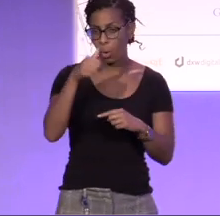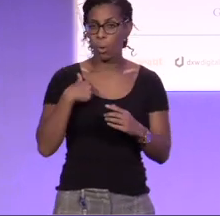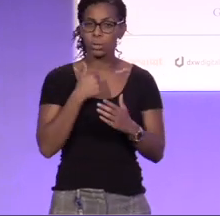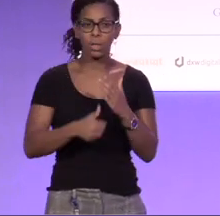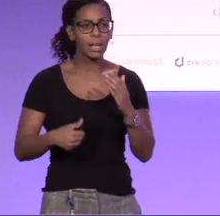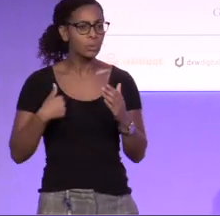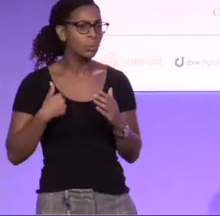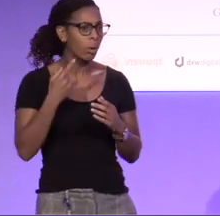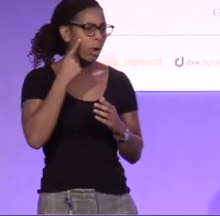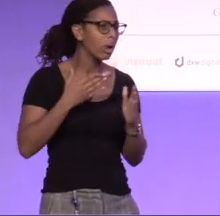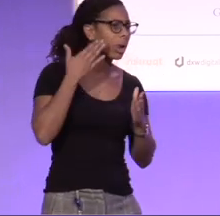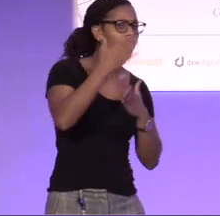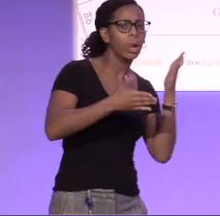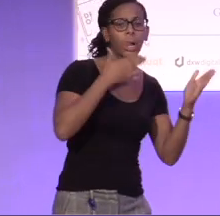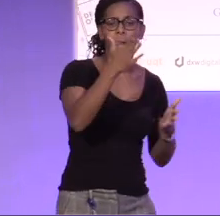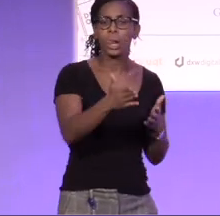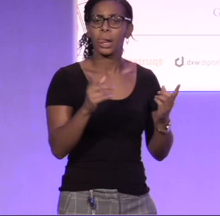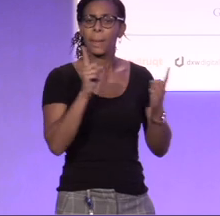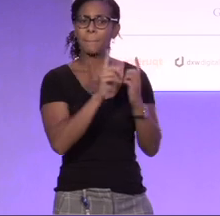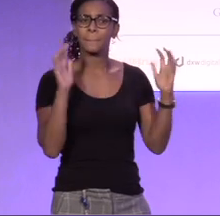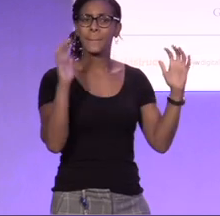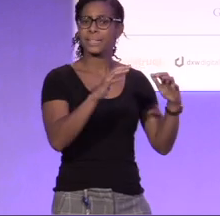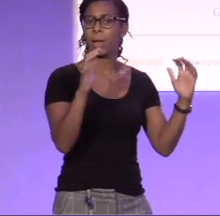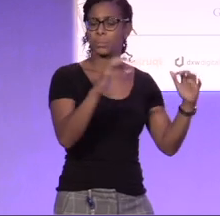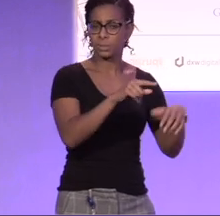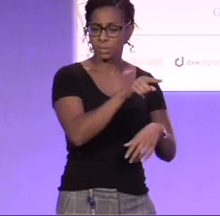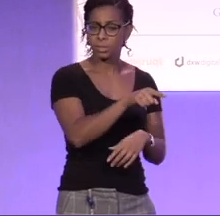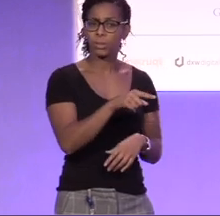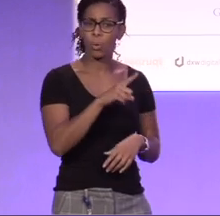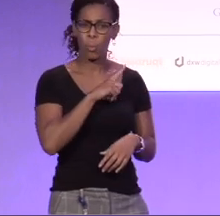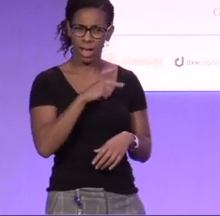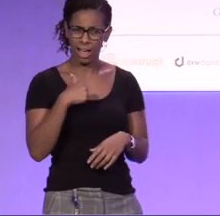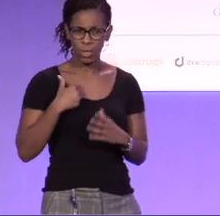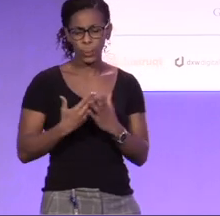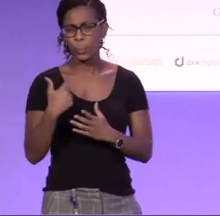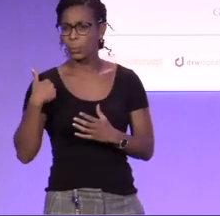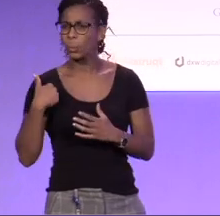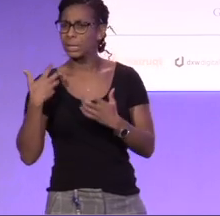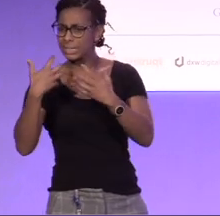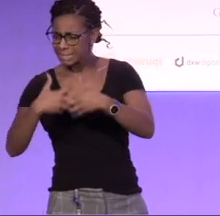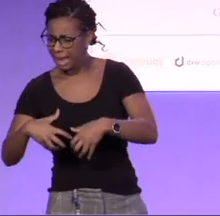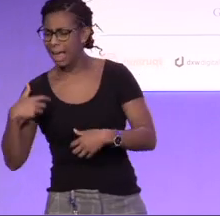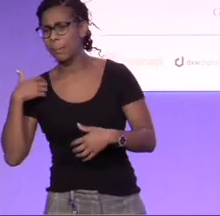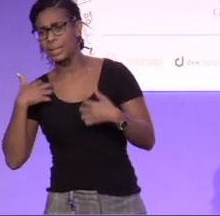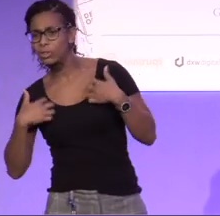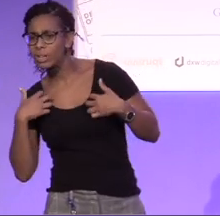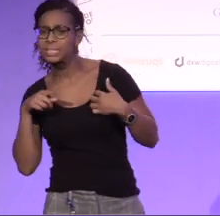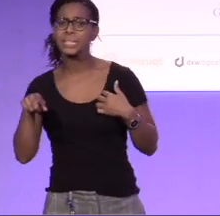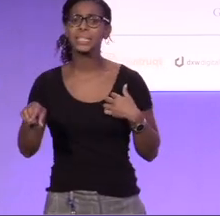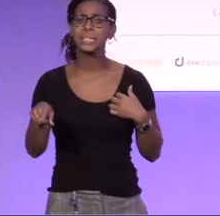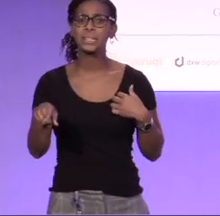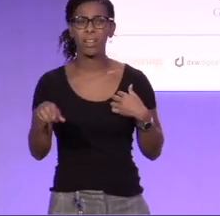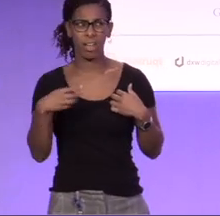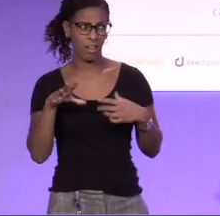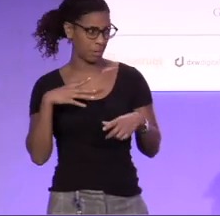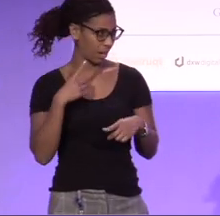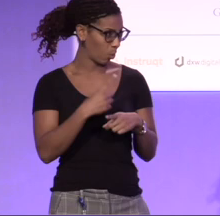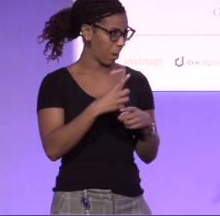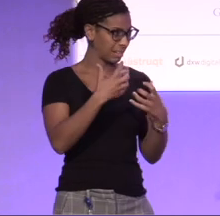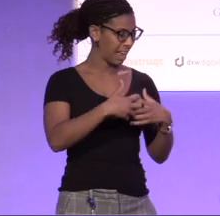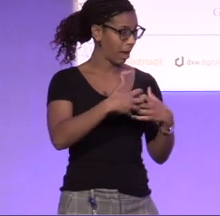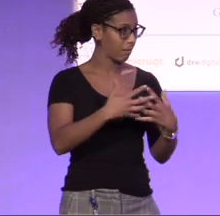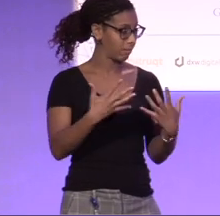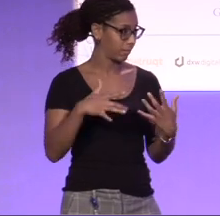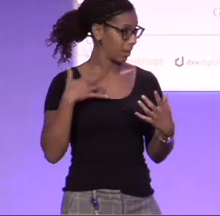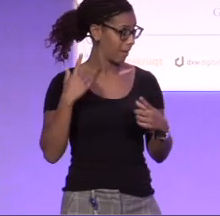pretty much early on. So I've always had an interest in tech. So I've been talking about tech for pretty much forever.